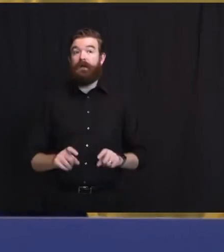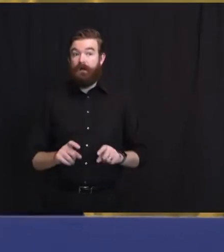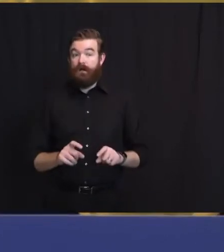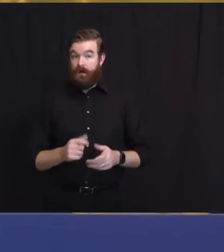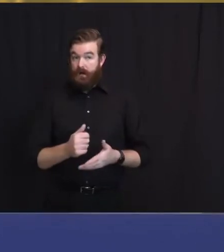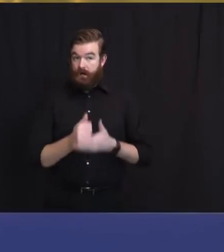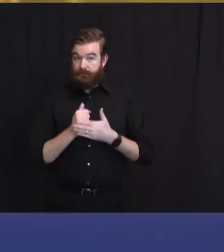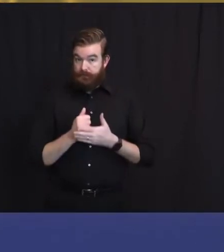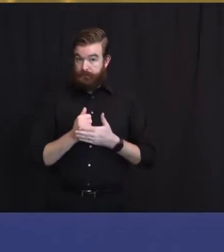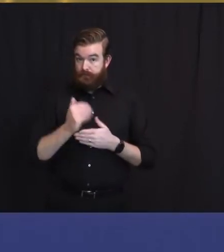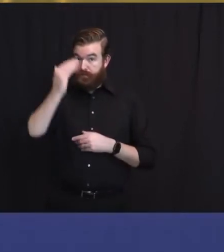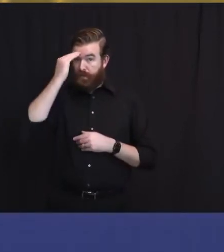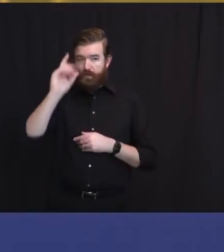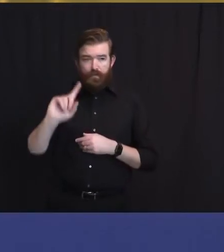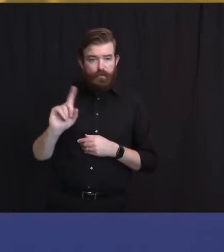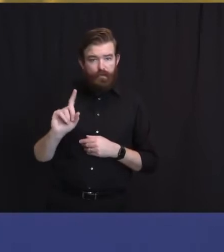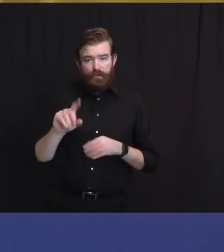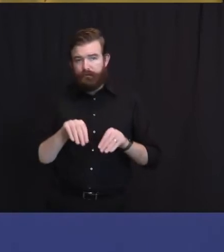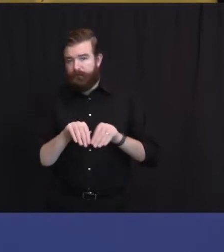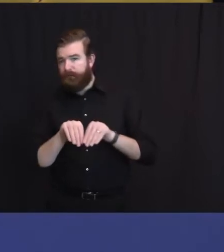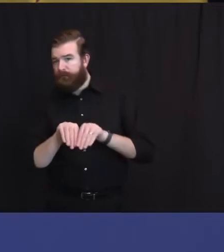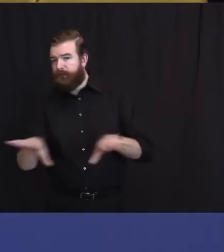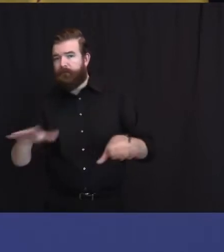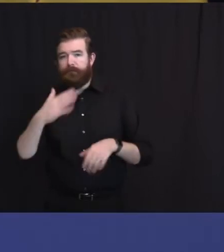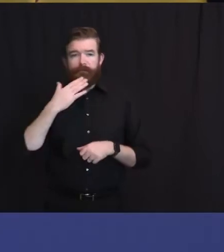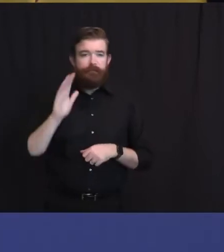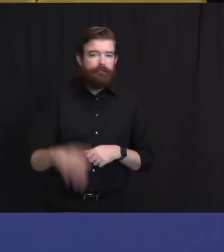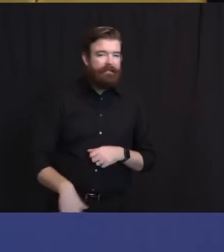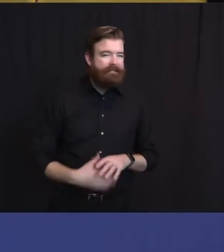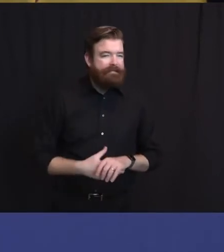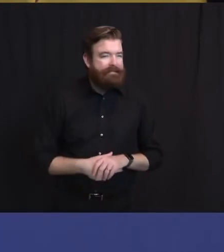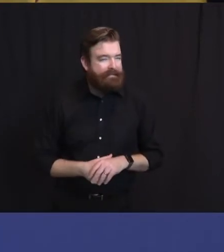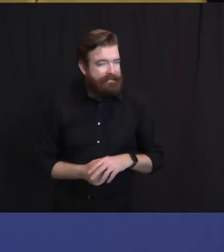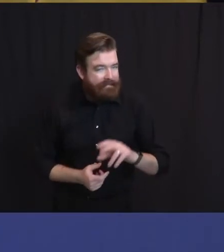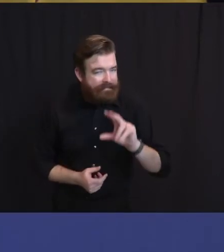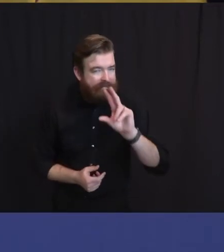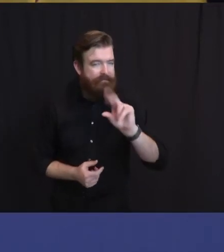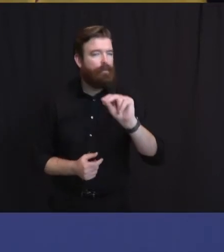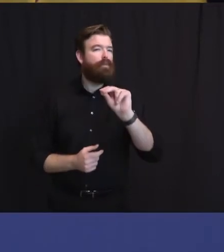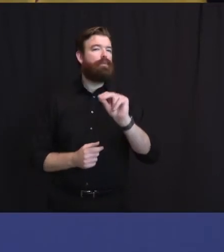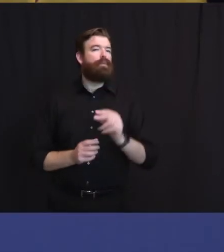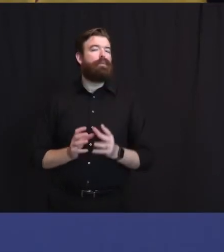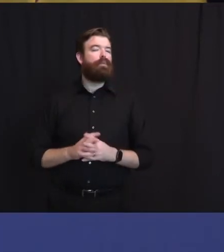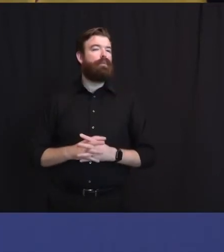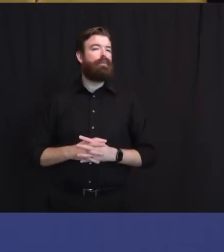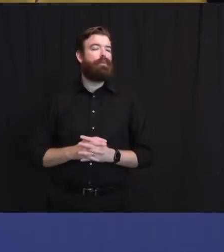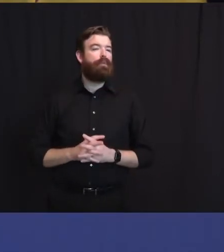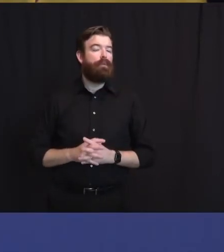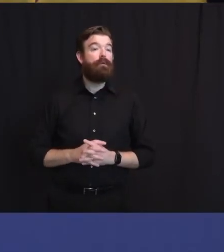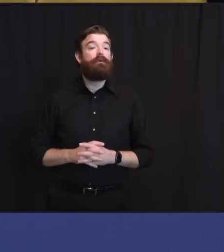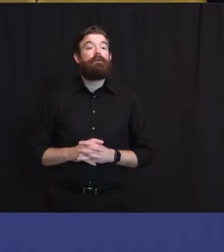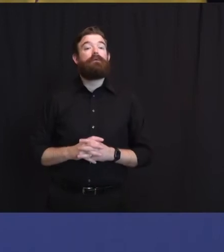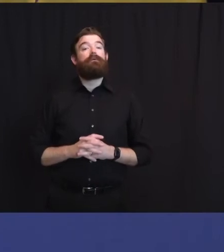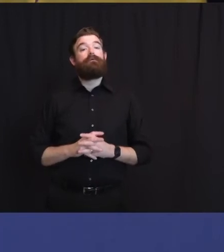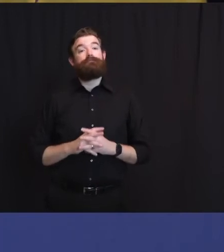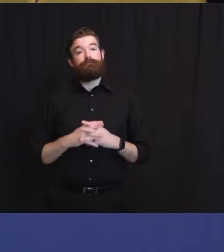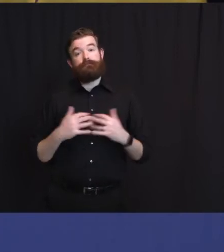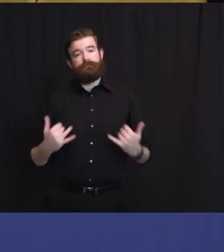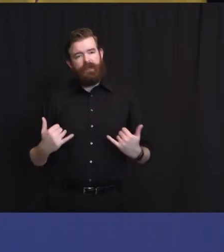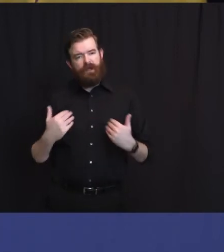the response to a hotspot. And therefore, you're seeing, now the Abbott Binex Now test, they are still not